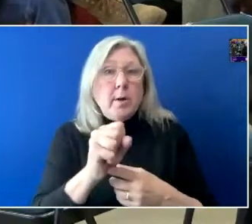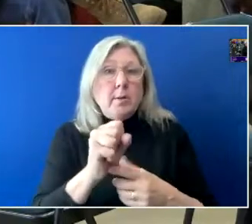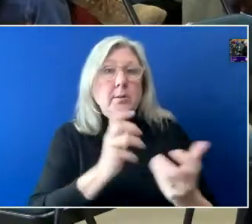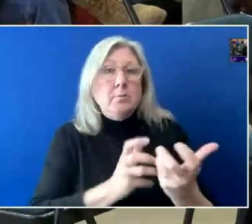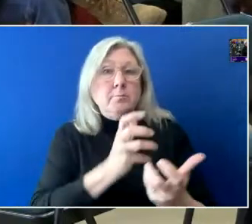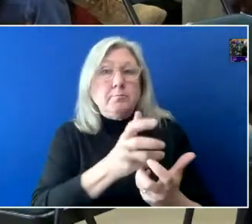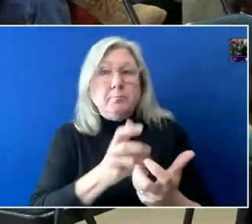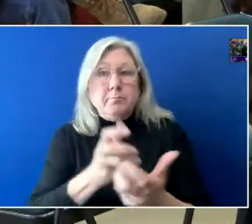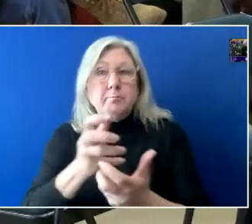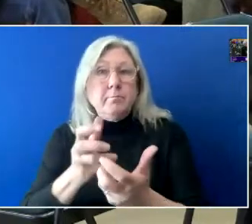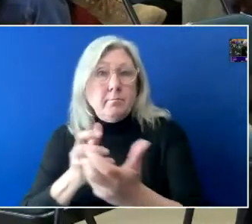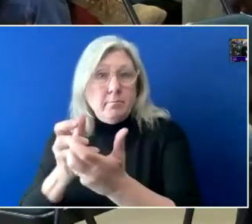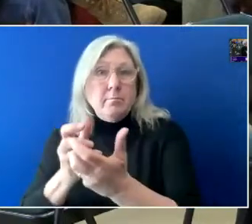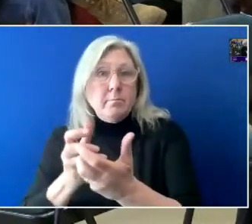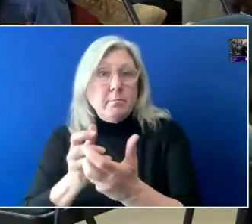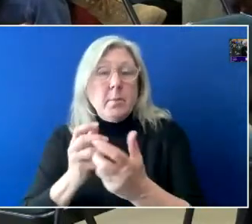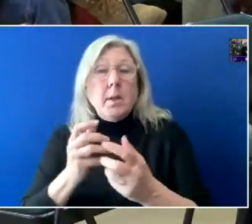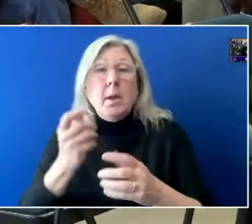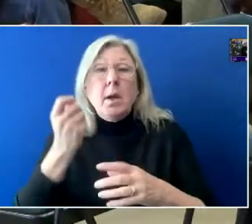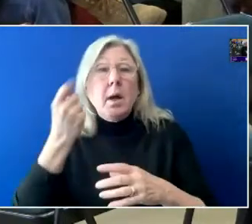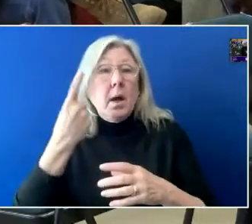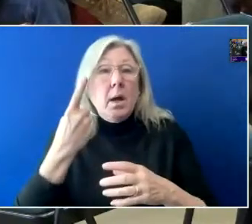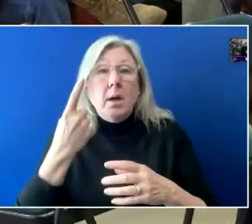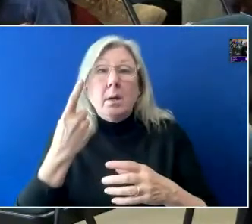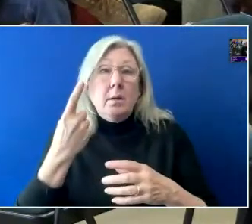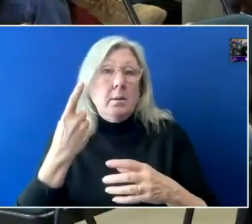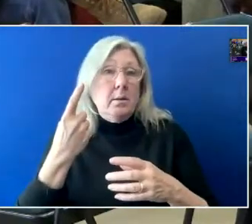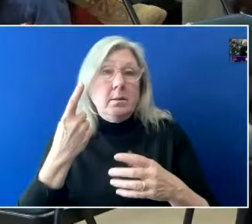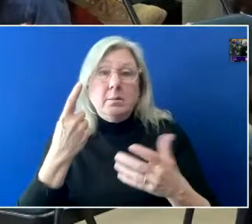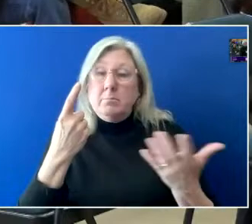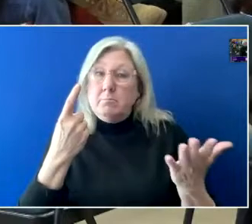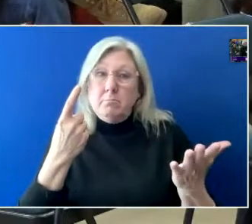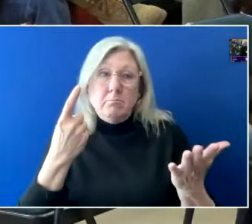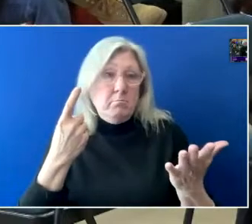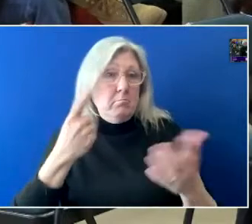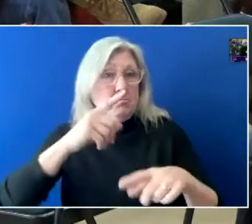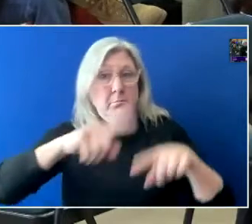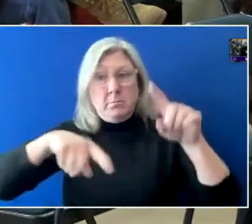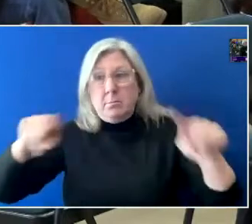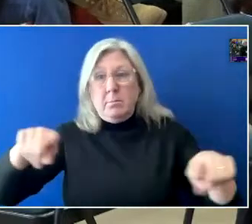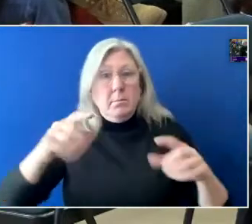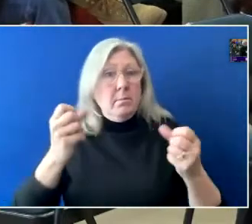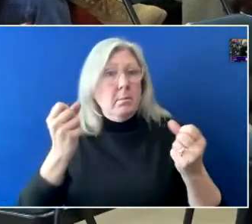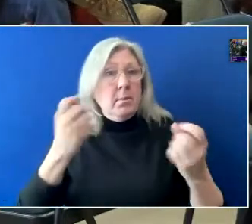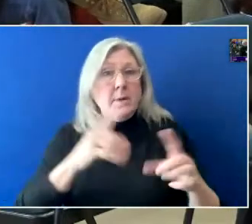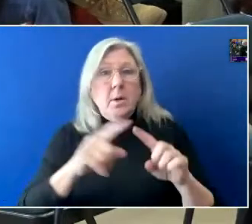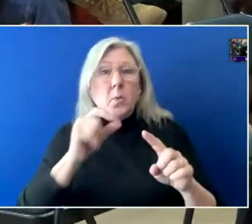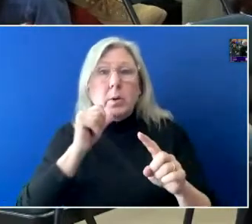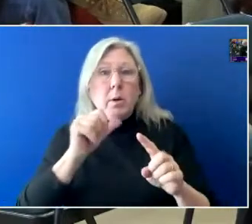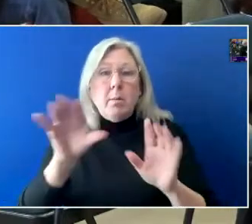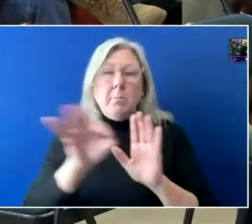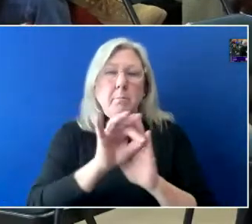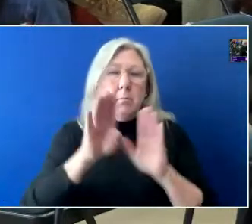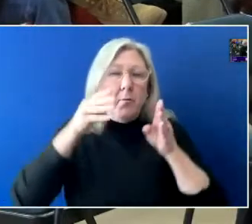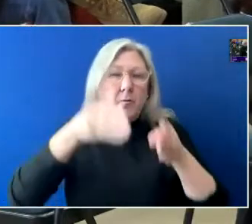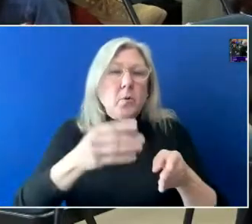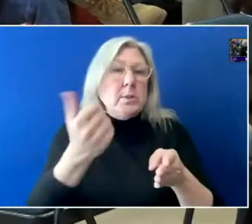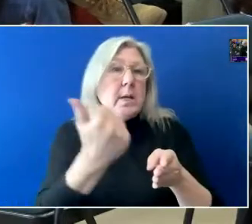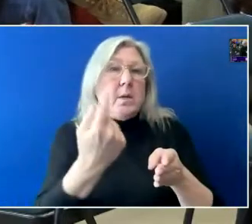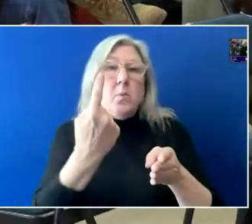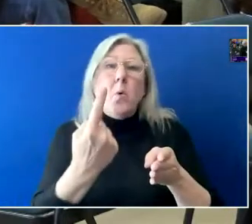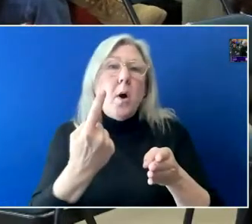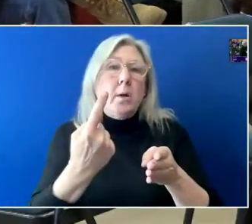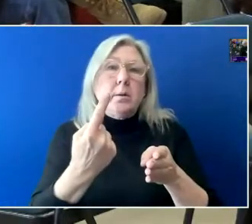but again it's it's across the board and and we're not I think focusing on any one uh you know